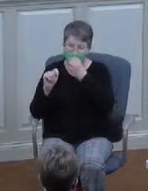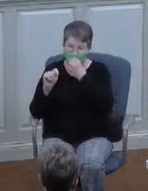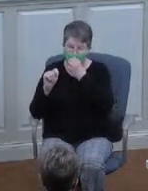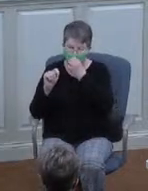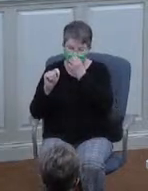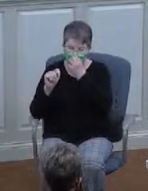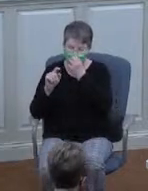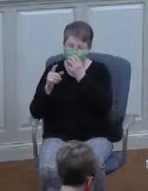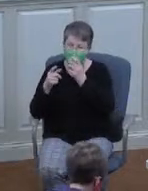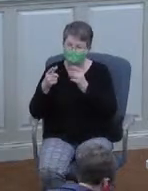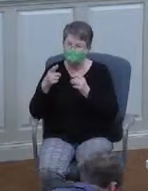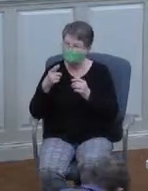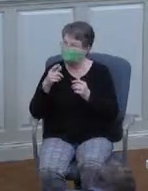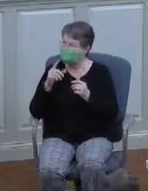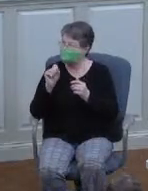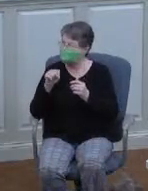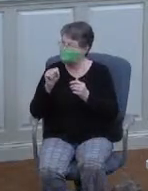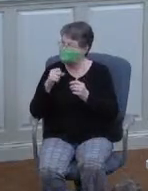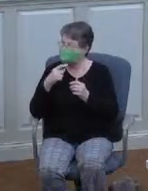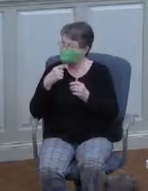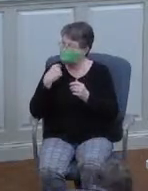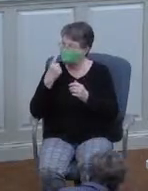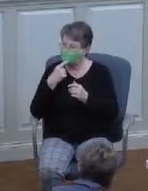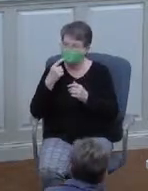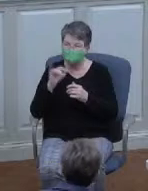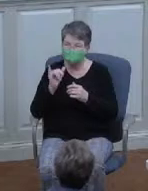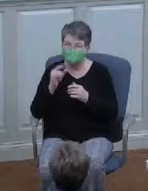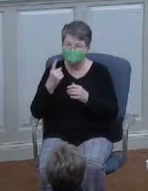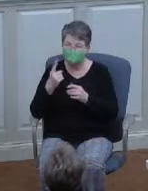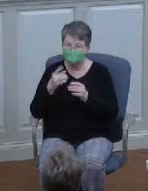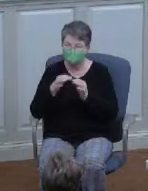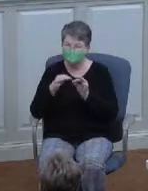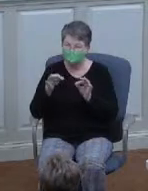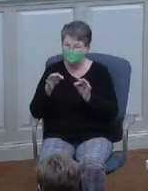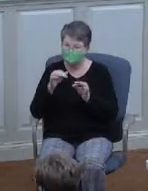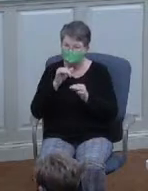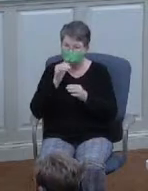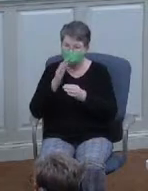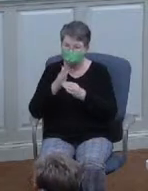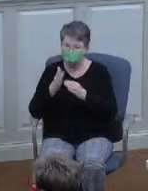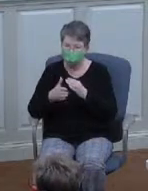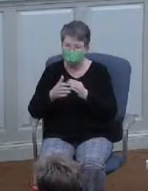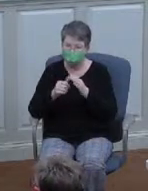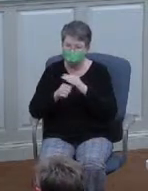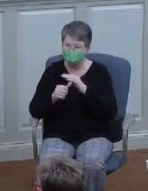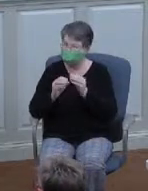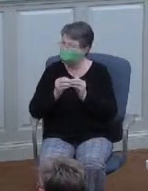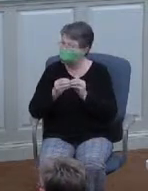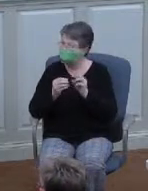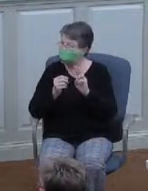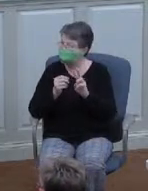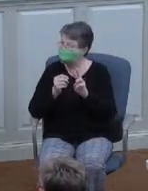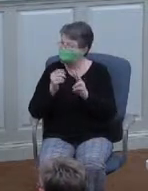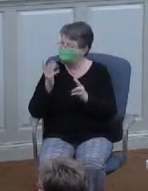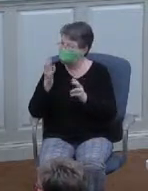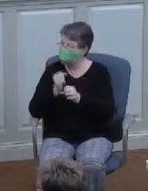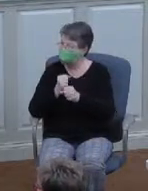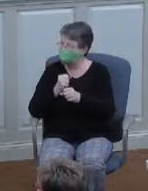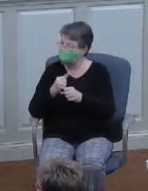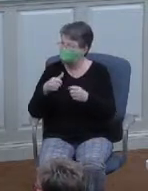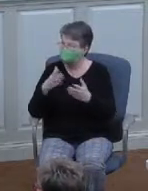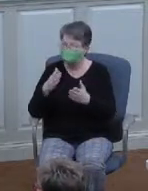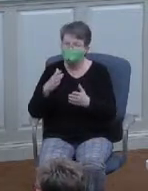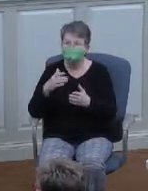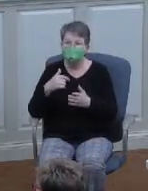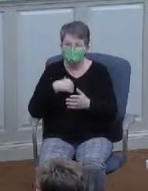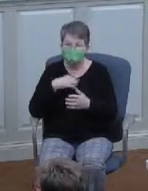There is, it looks like an incomplete sentence You under want to make a number, motion? under number 2. Oh, well, okay. I will